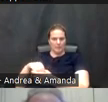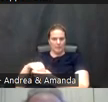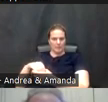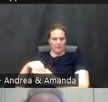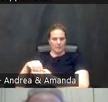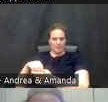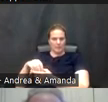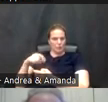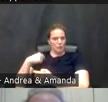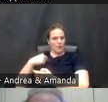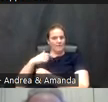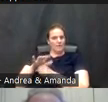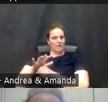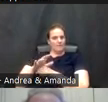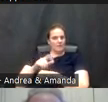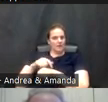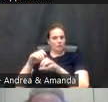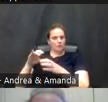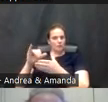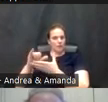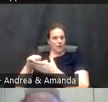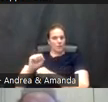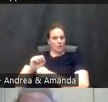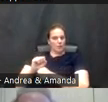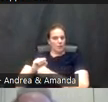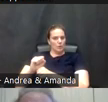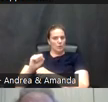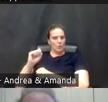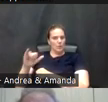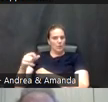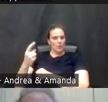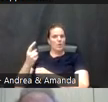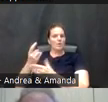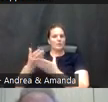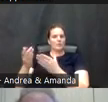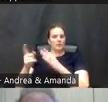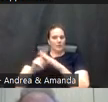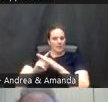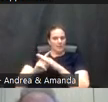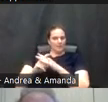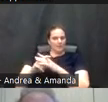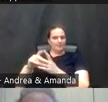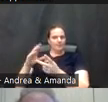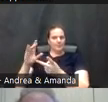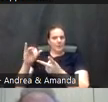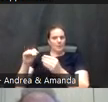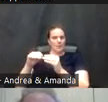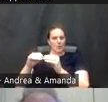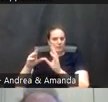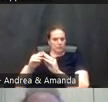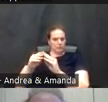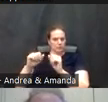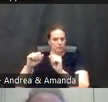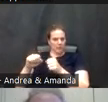is do we have enough time to do this work was one thing that came up, and that more meetings can